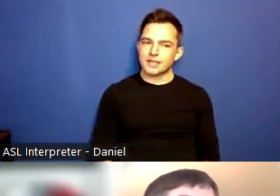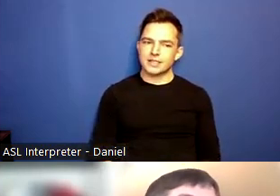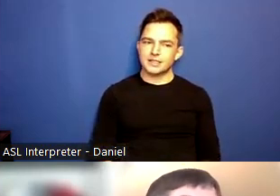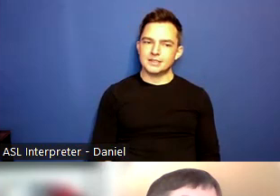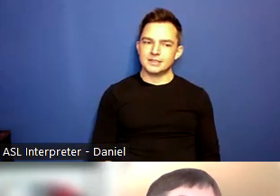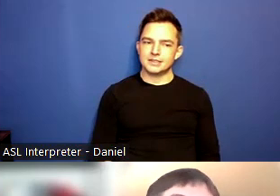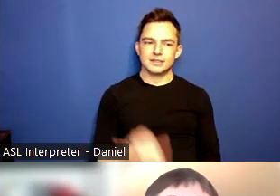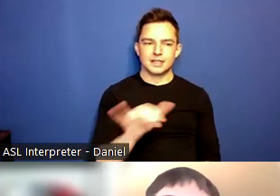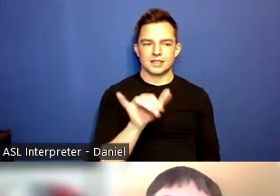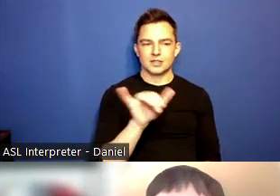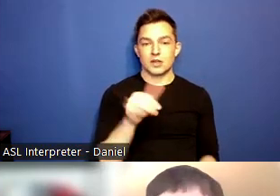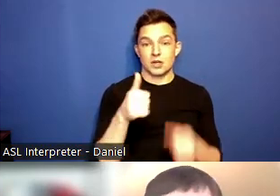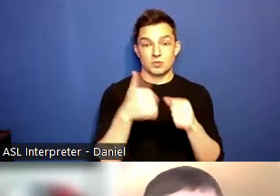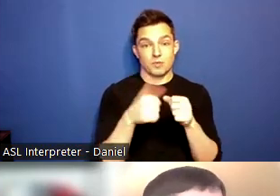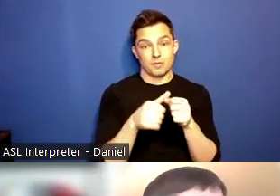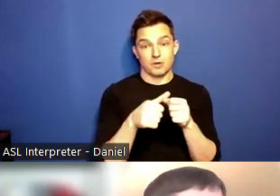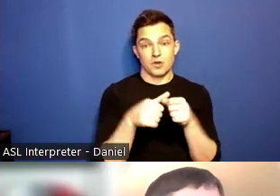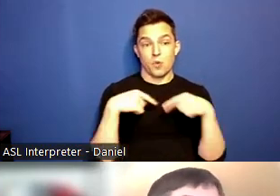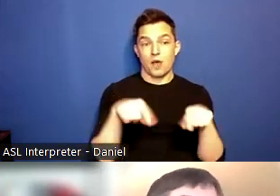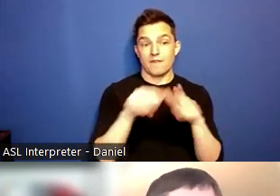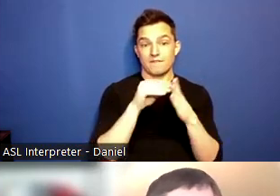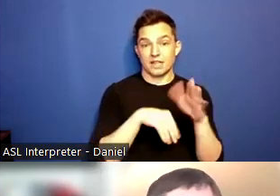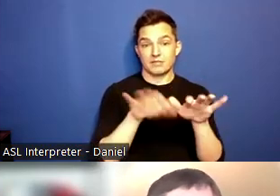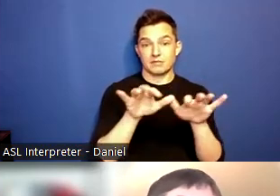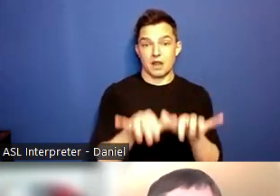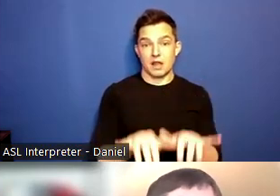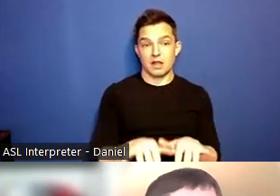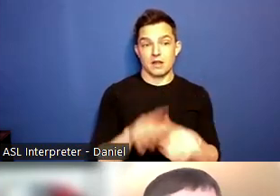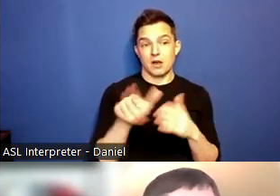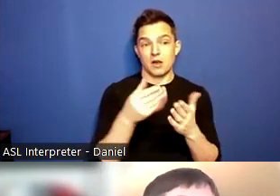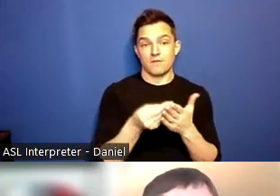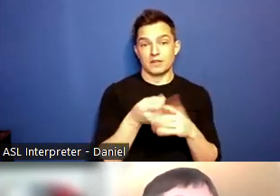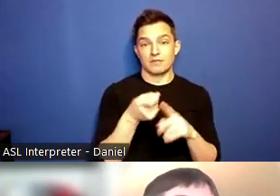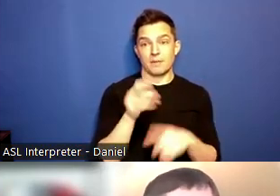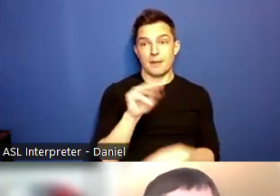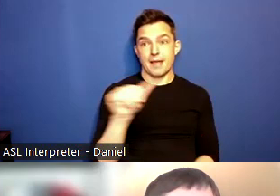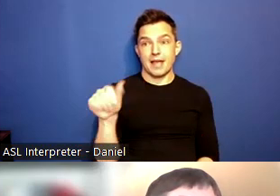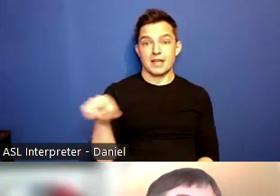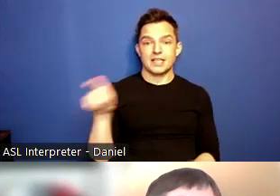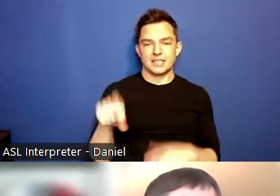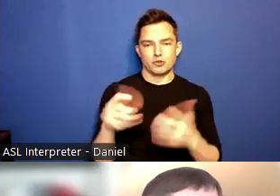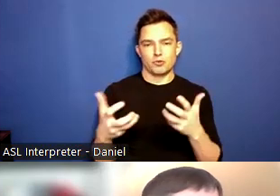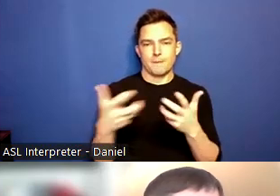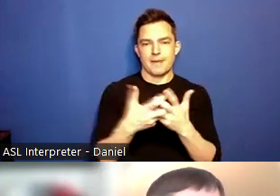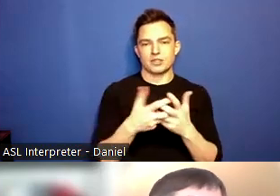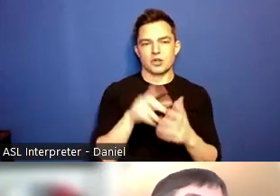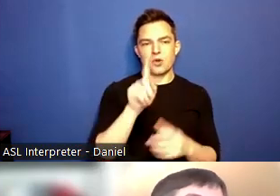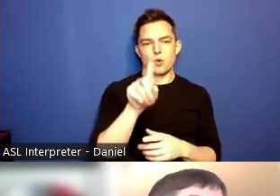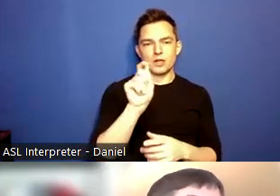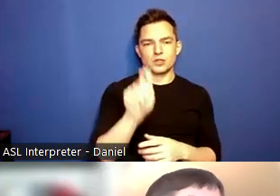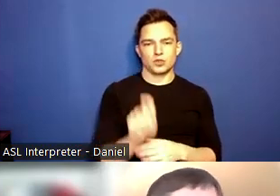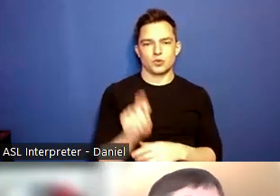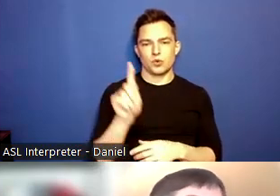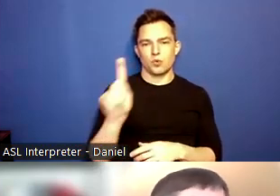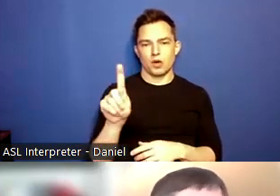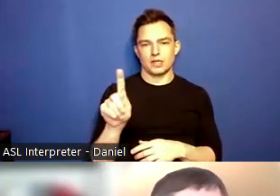And also, please remember, as you fill out your budget, that all funds from Mid-Atlantic Arts must be matched on a one-to-one basis, and